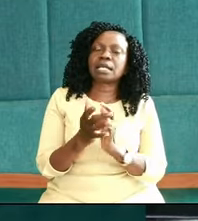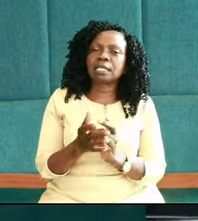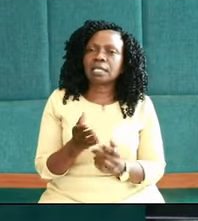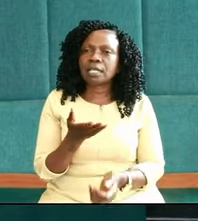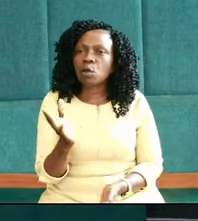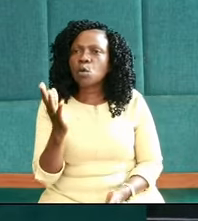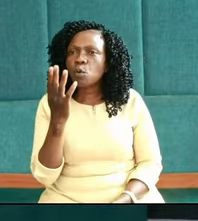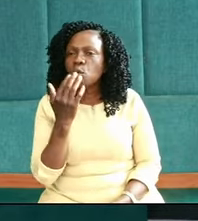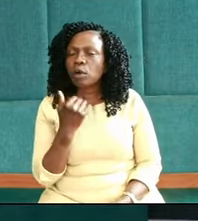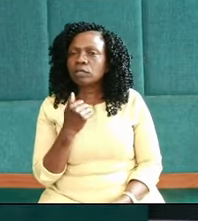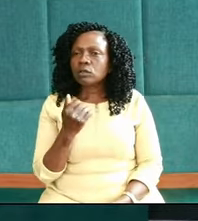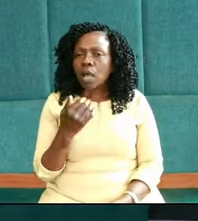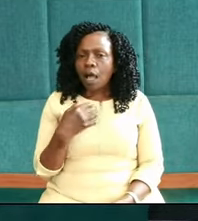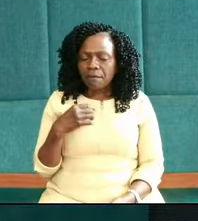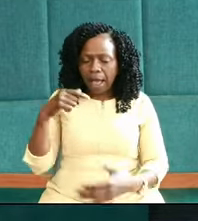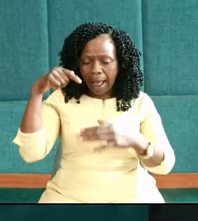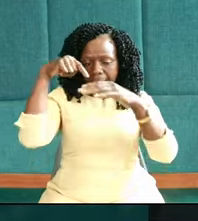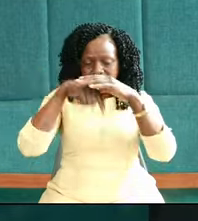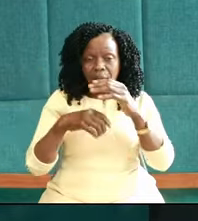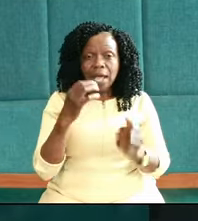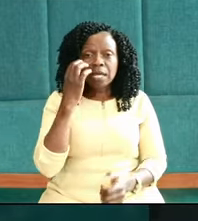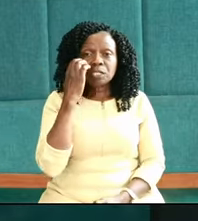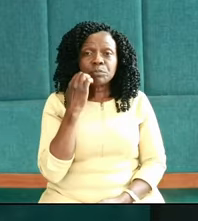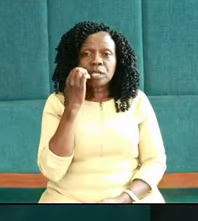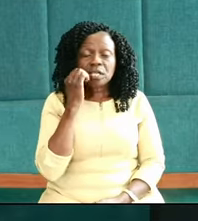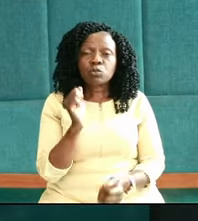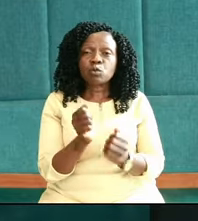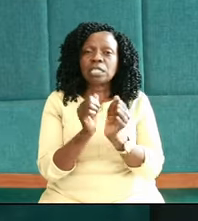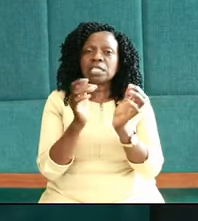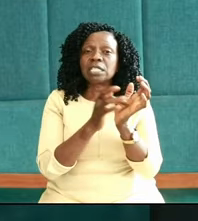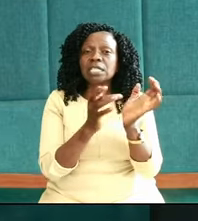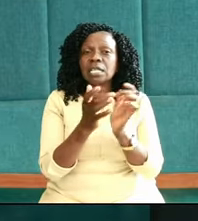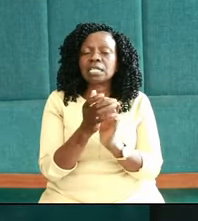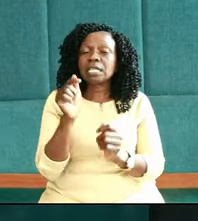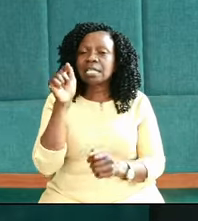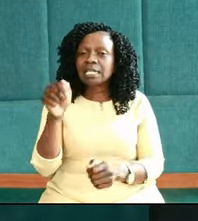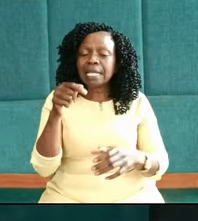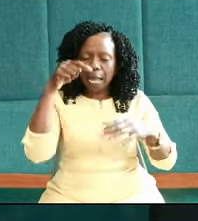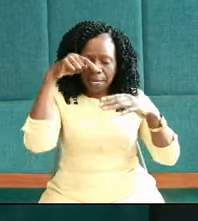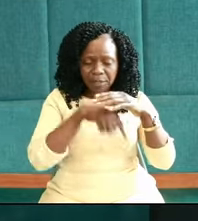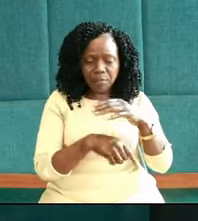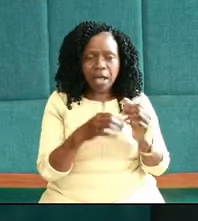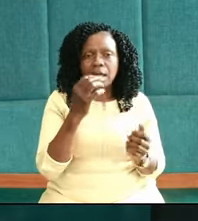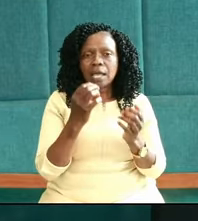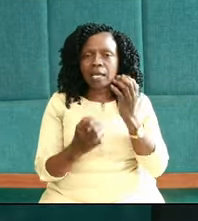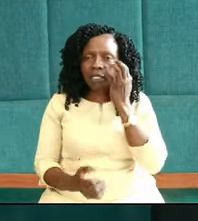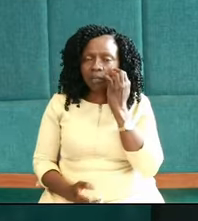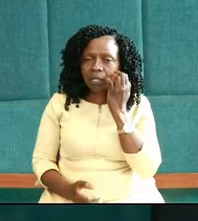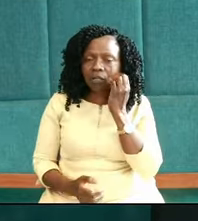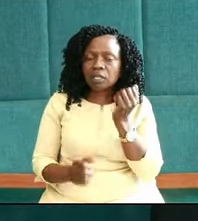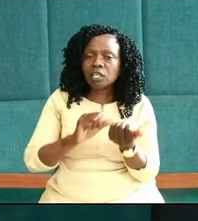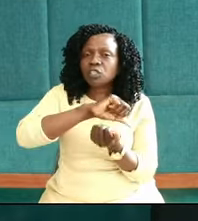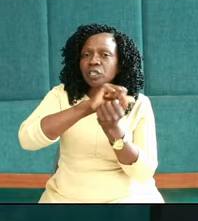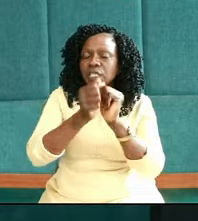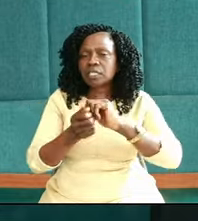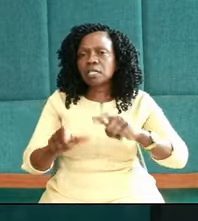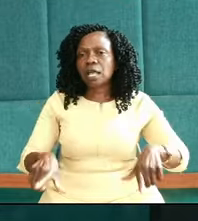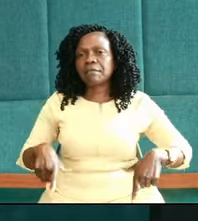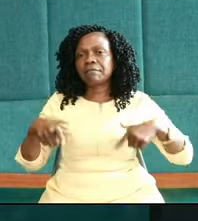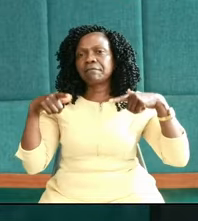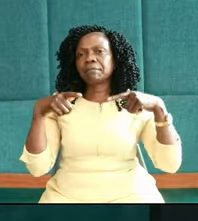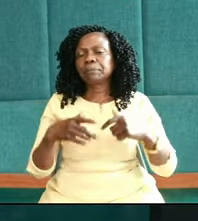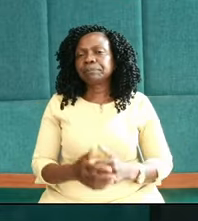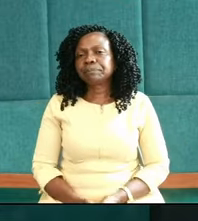They want to have a deeper experience with Jesus. That deeper experience changes life.